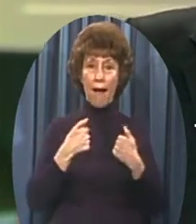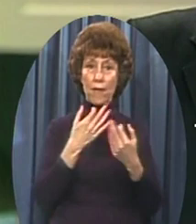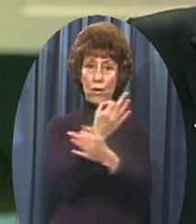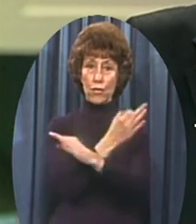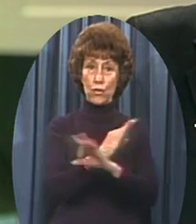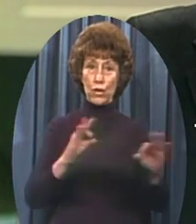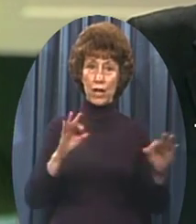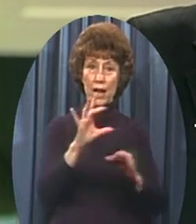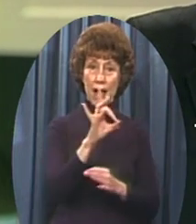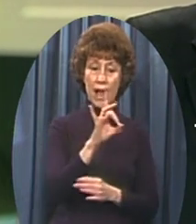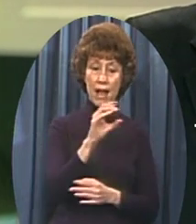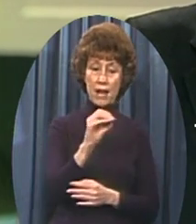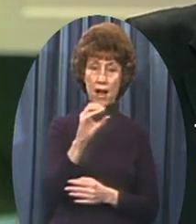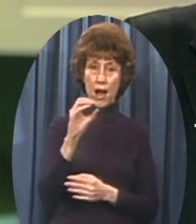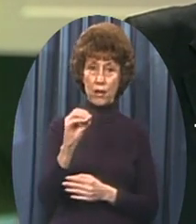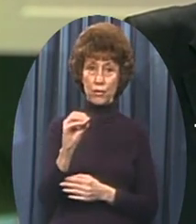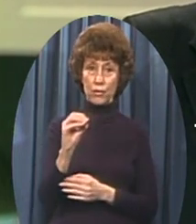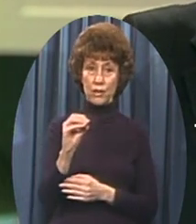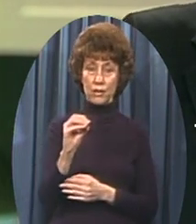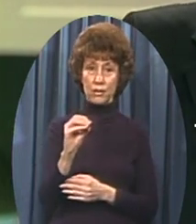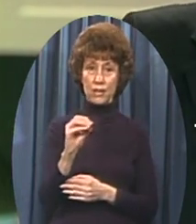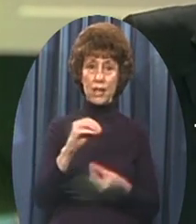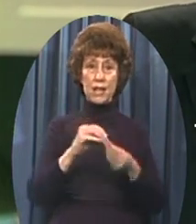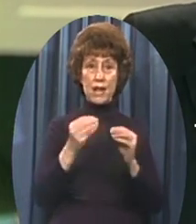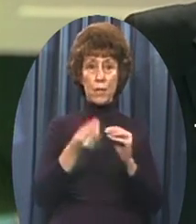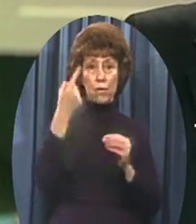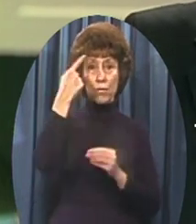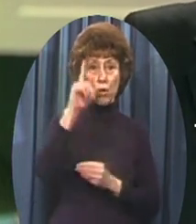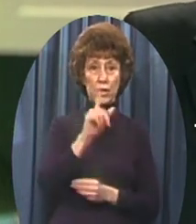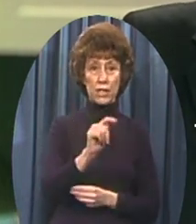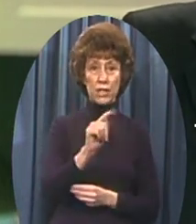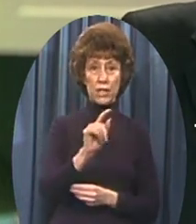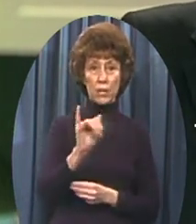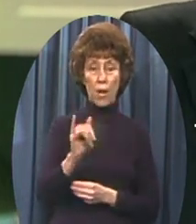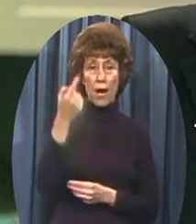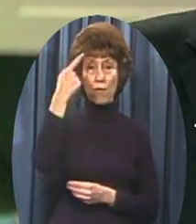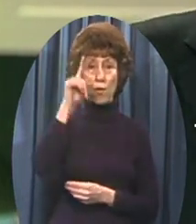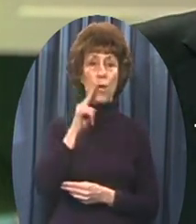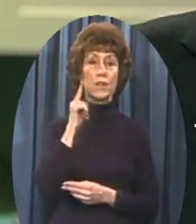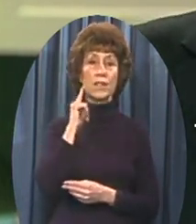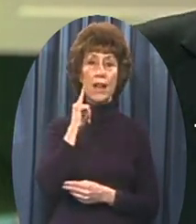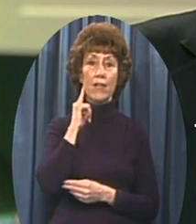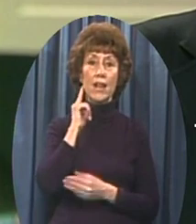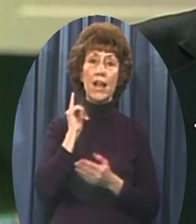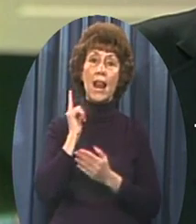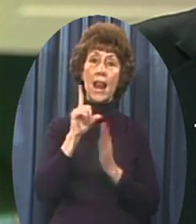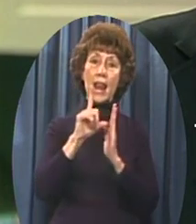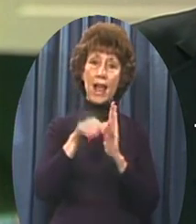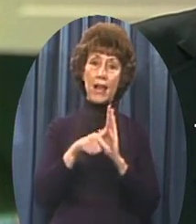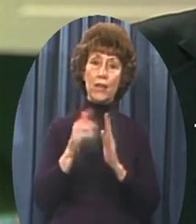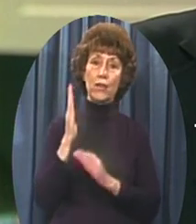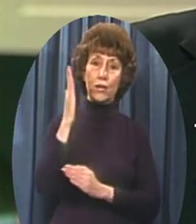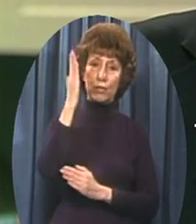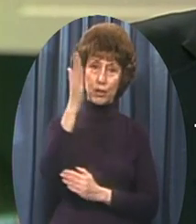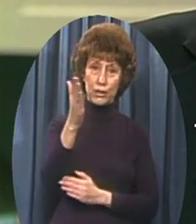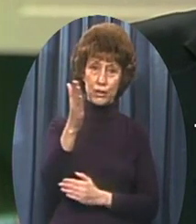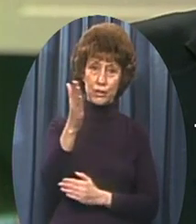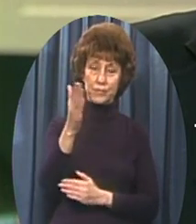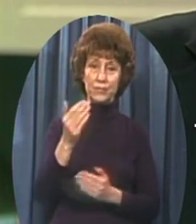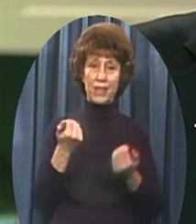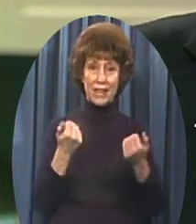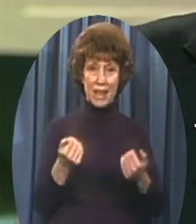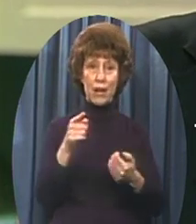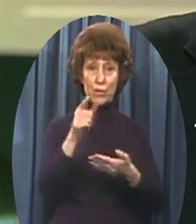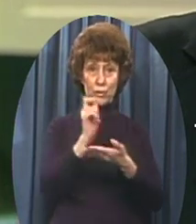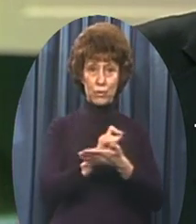unredeemed, to testify to Christians, to testify, period, perpetually, that He is the preeminent person in your life. Join 8 million others who are wearing that